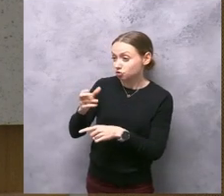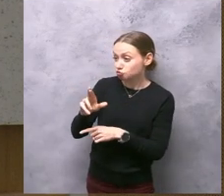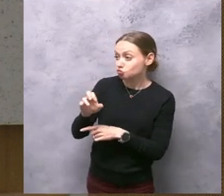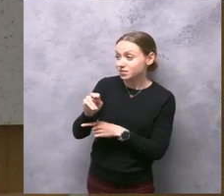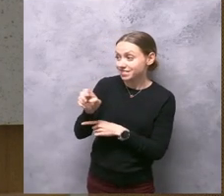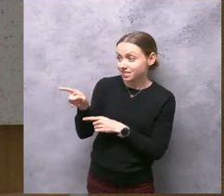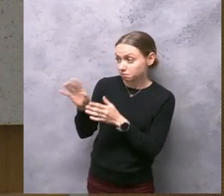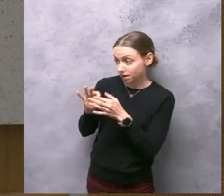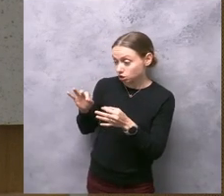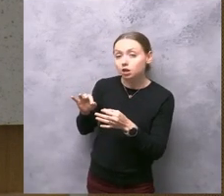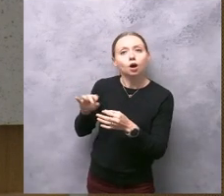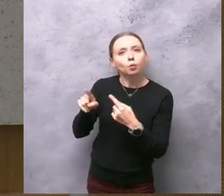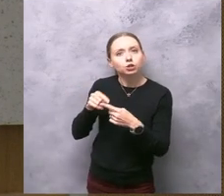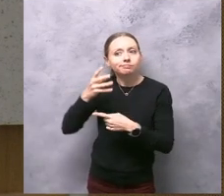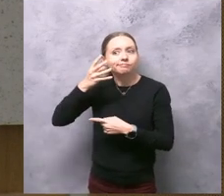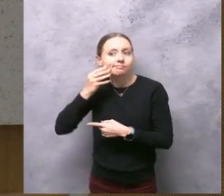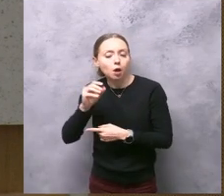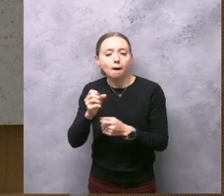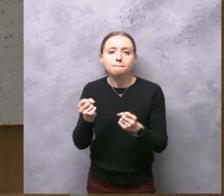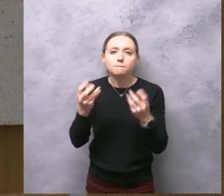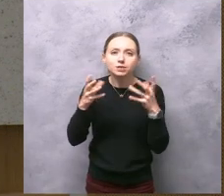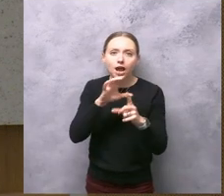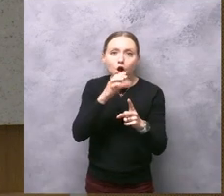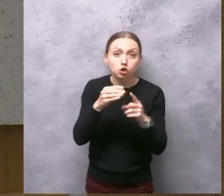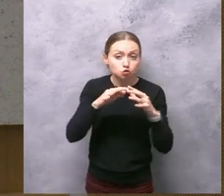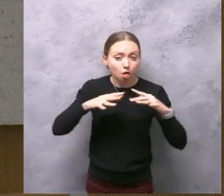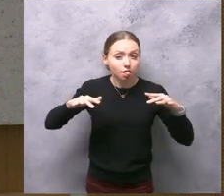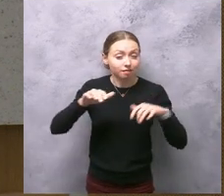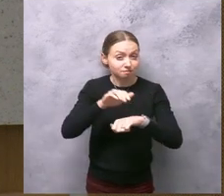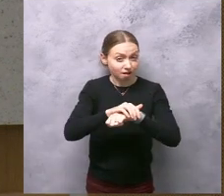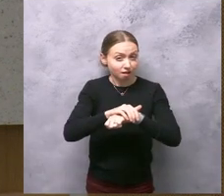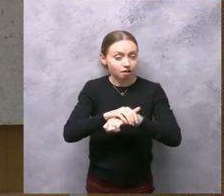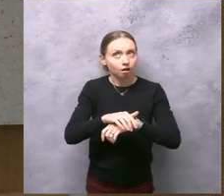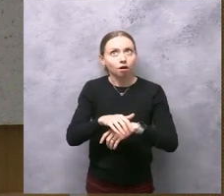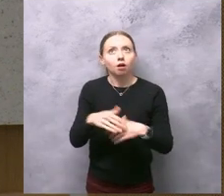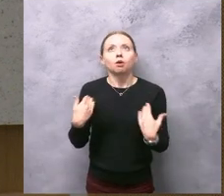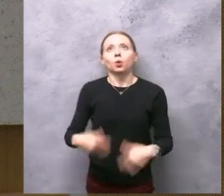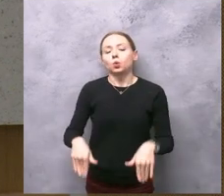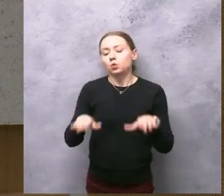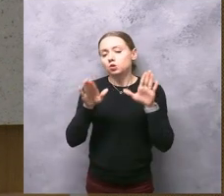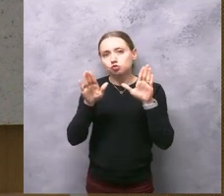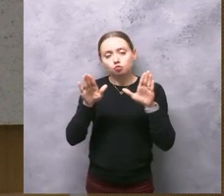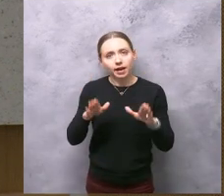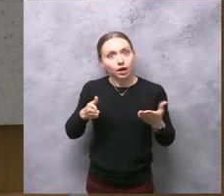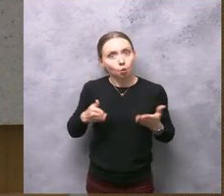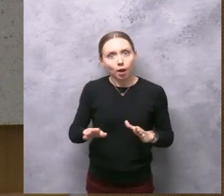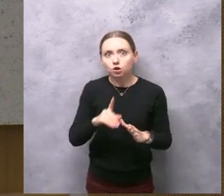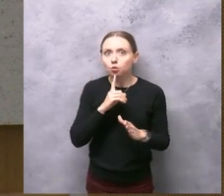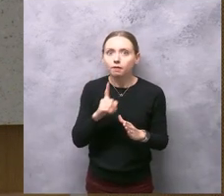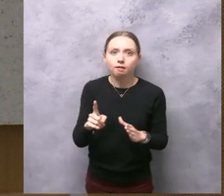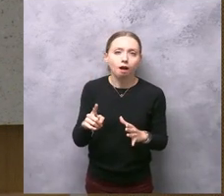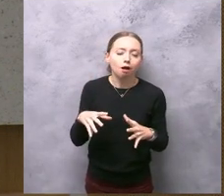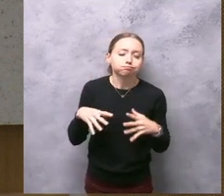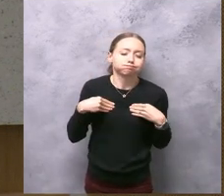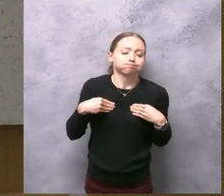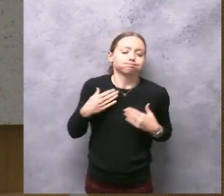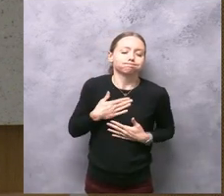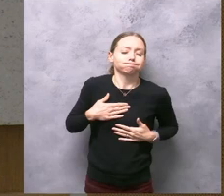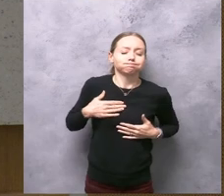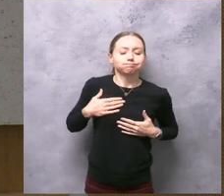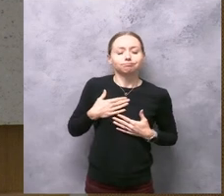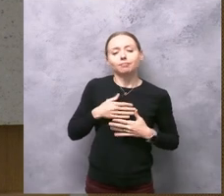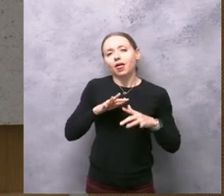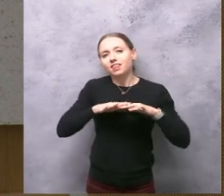experience a multicultural night at one of our campuses, it's a great way just to really embrace and celebrate the diversity of